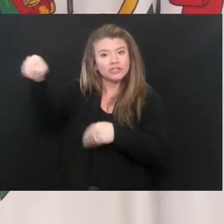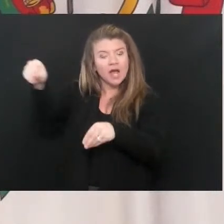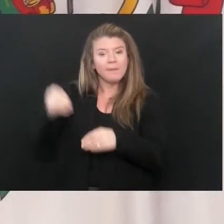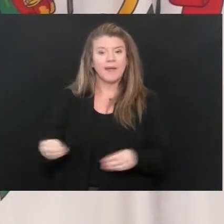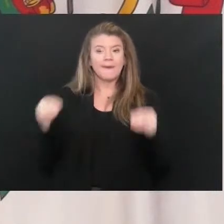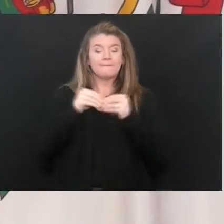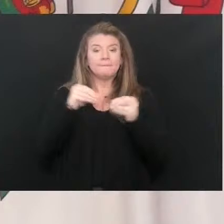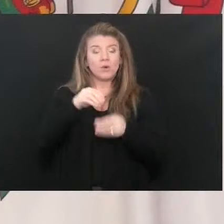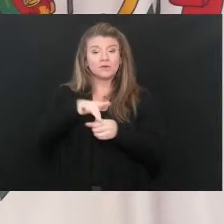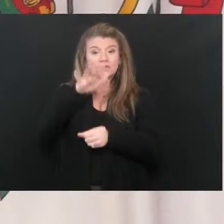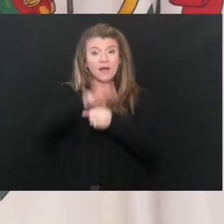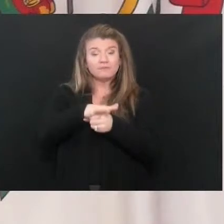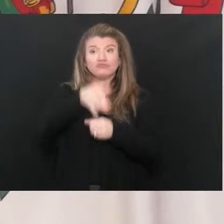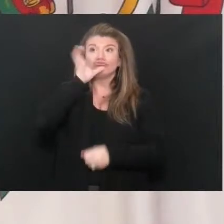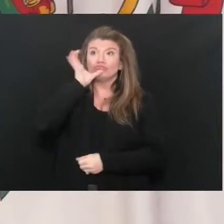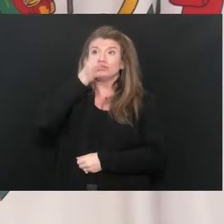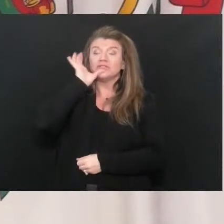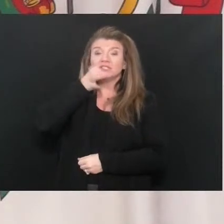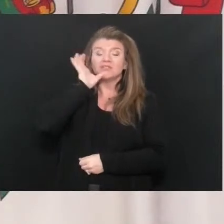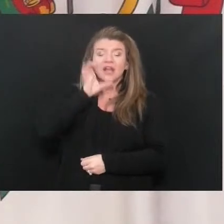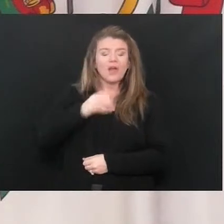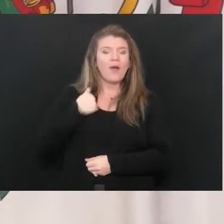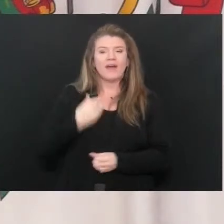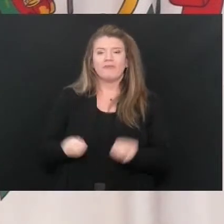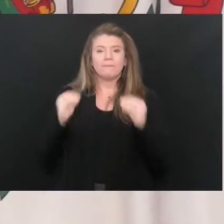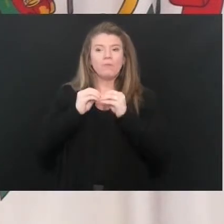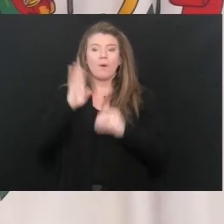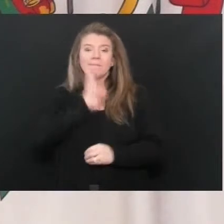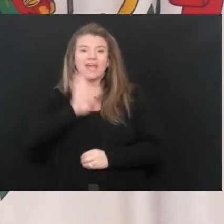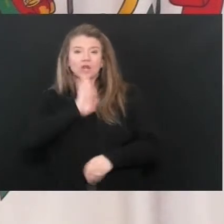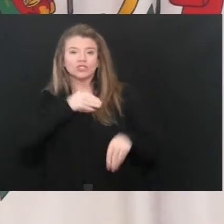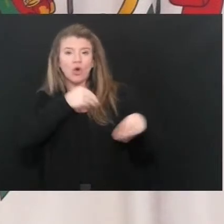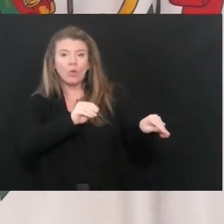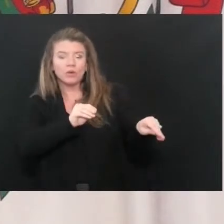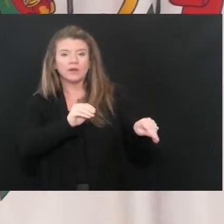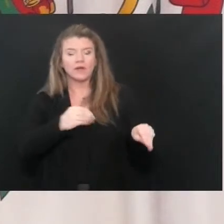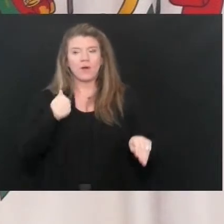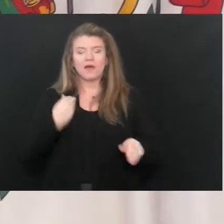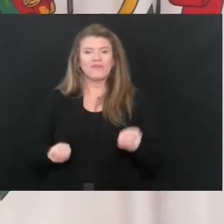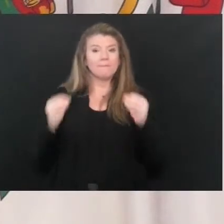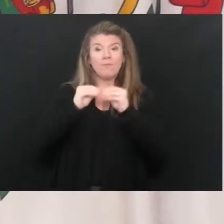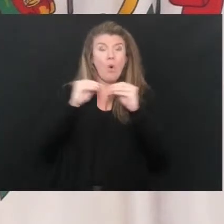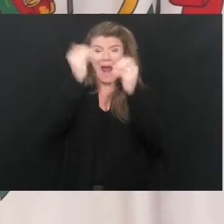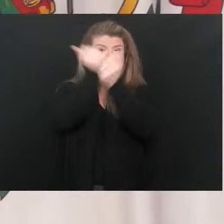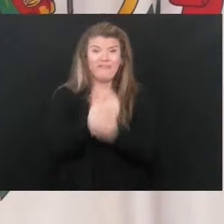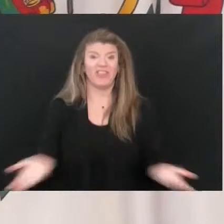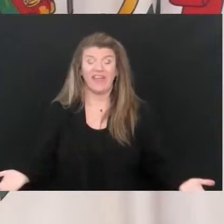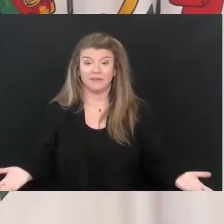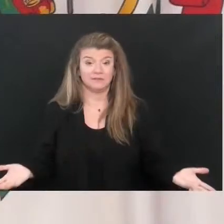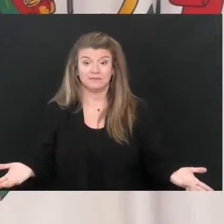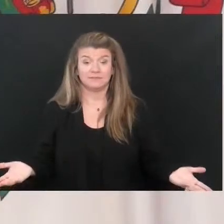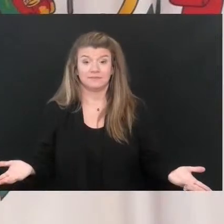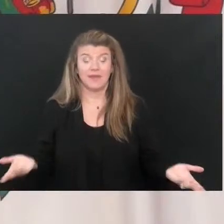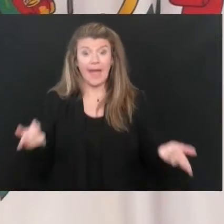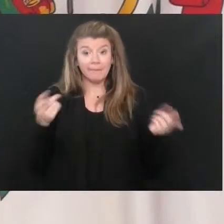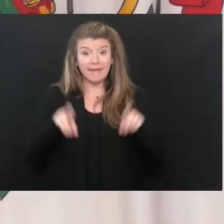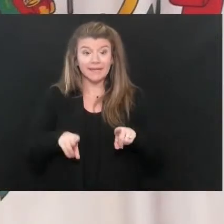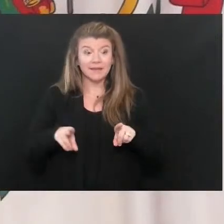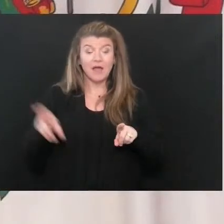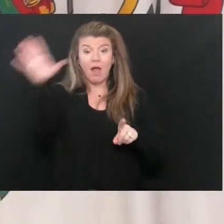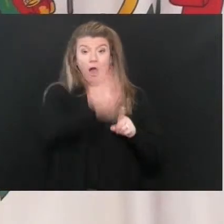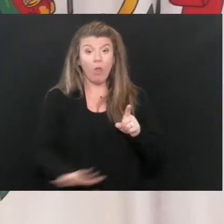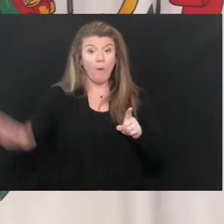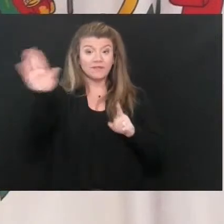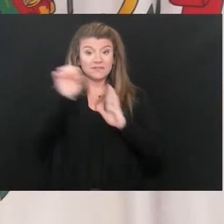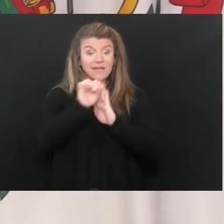more soda drinks drank. There'll be more beer sold. There'll be more everything going on within our